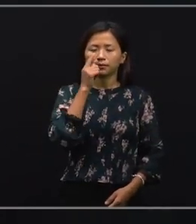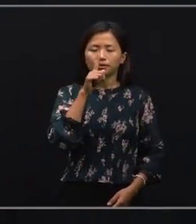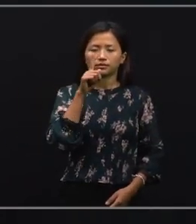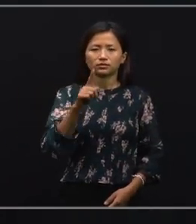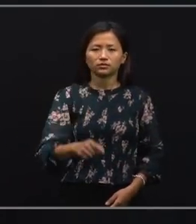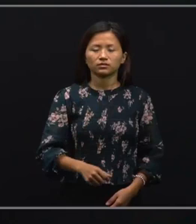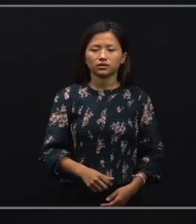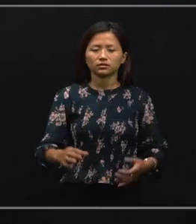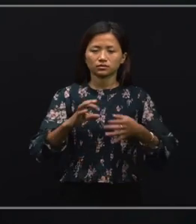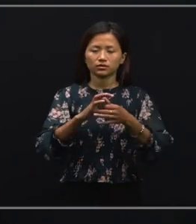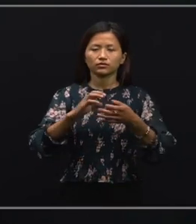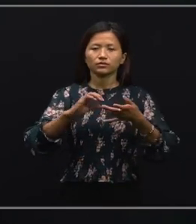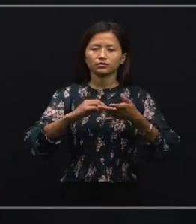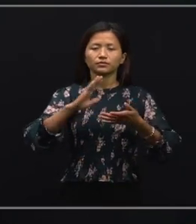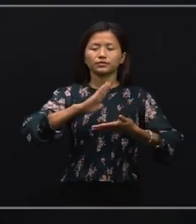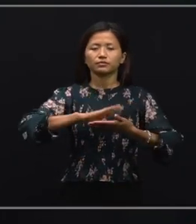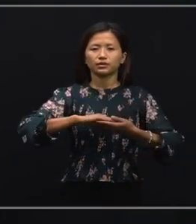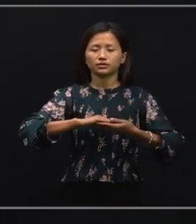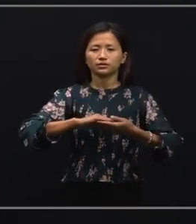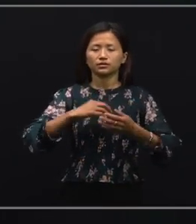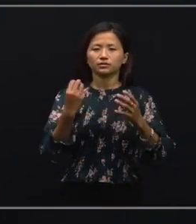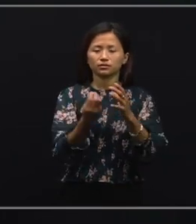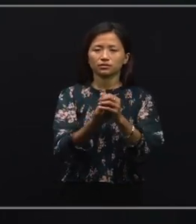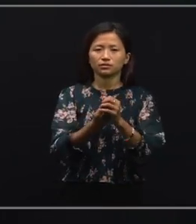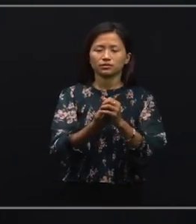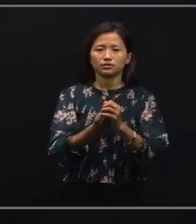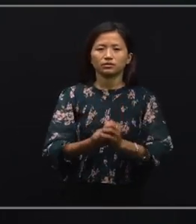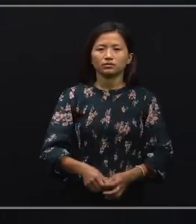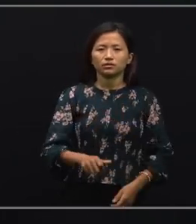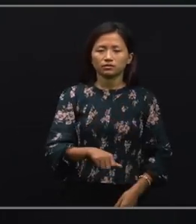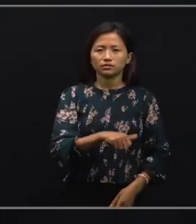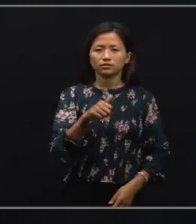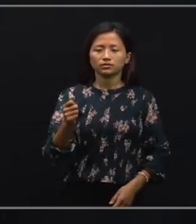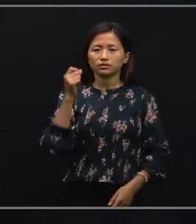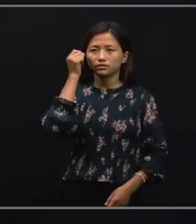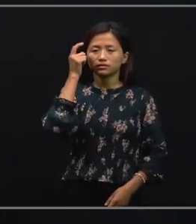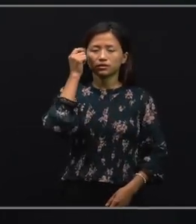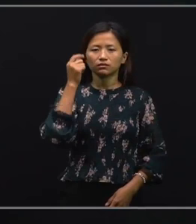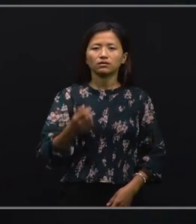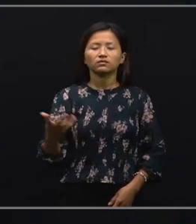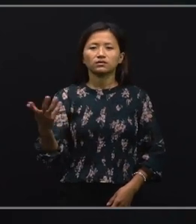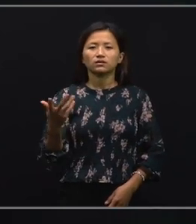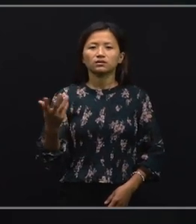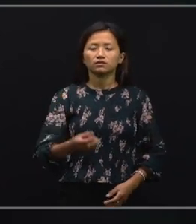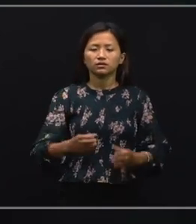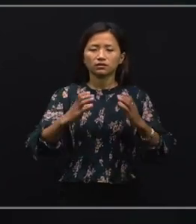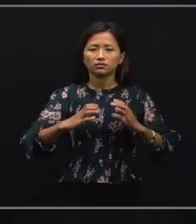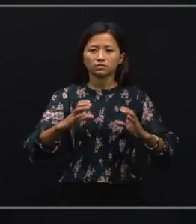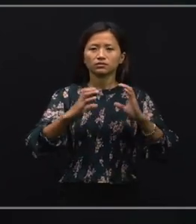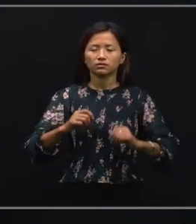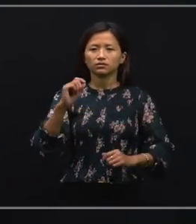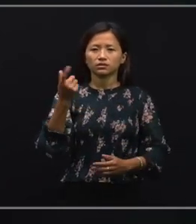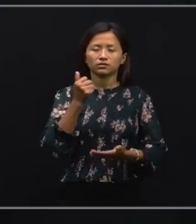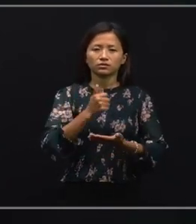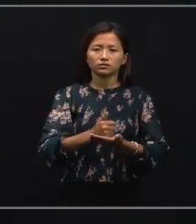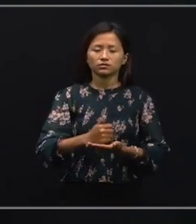you as their partner. You also can put yourself into their shoes, and you will understand how courageous one has